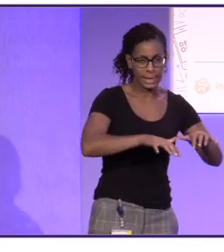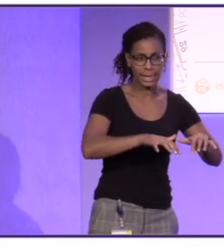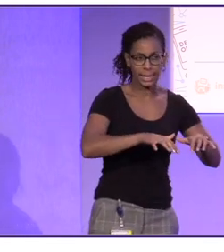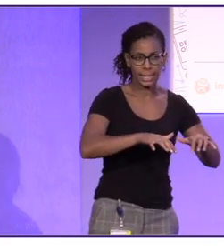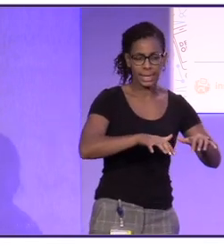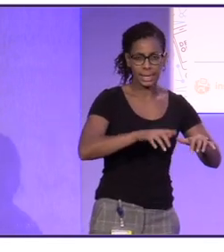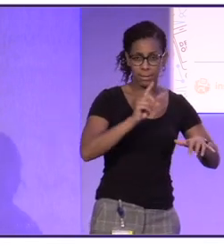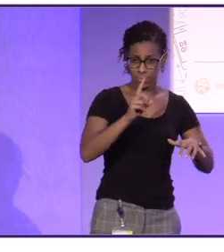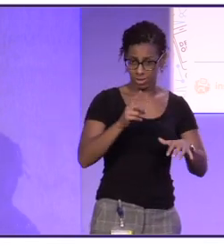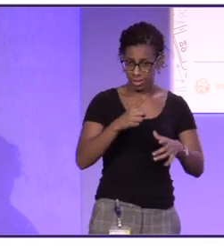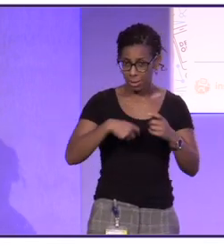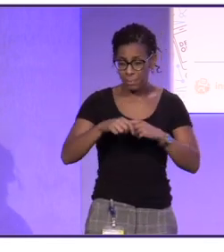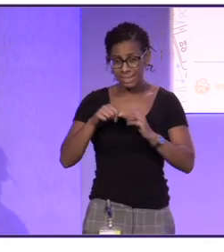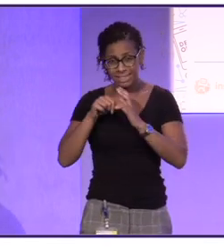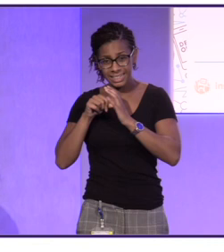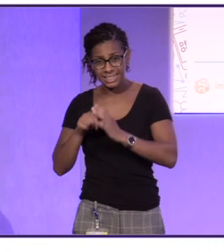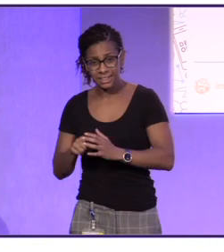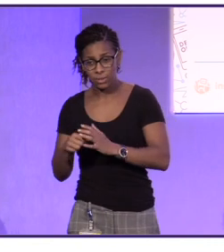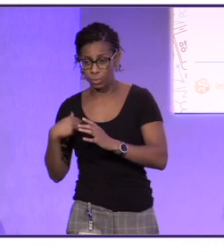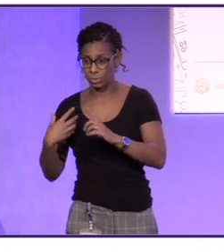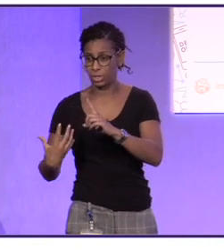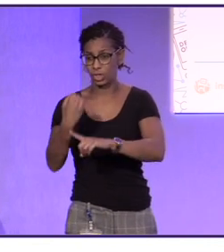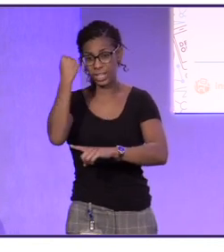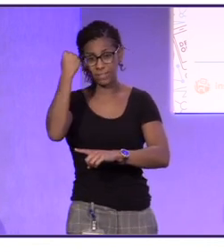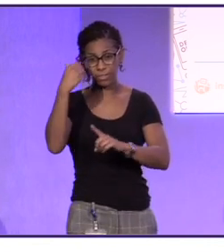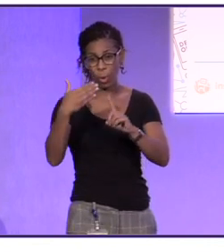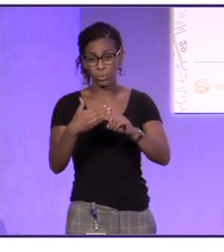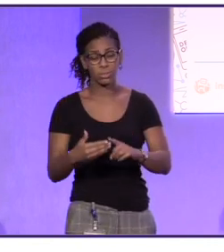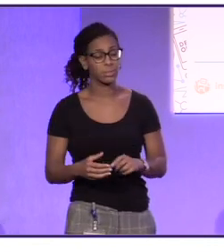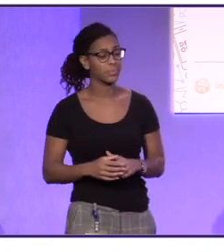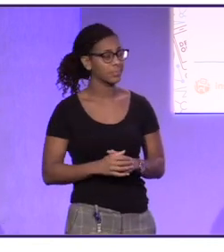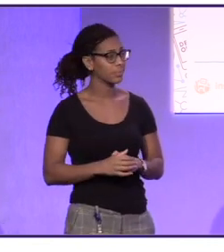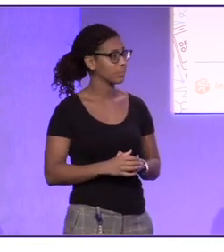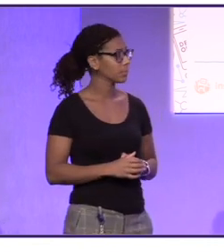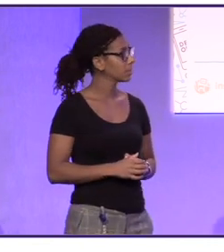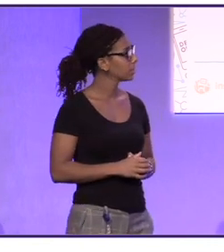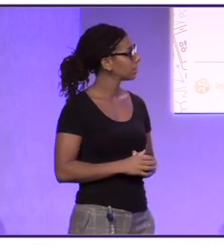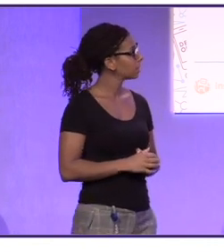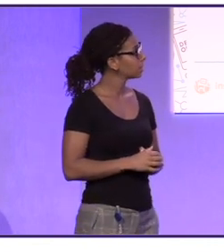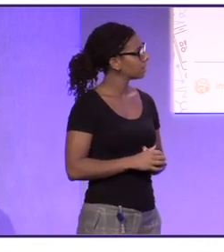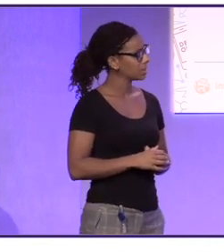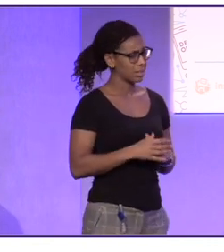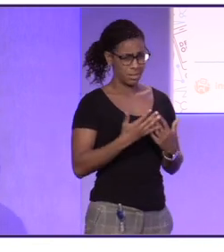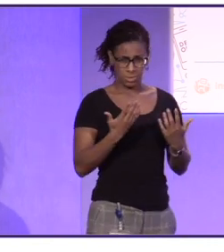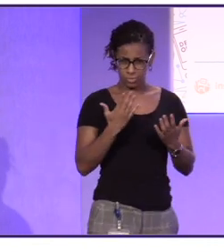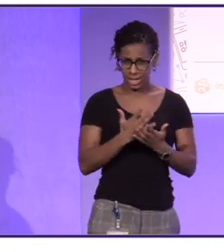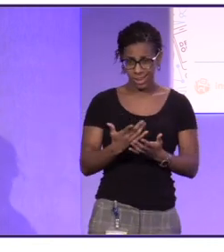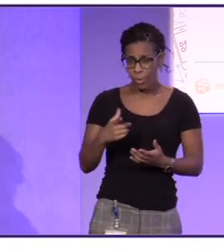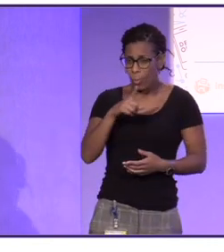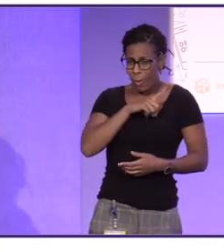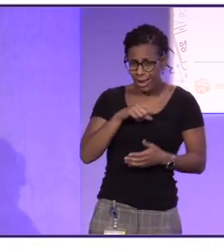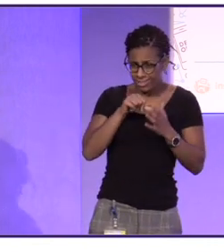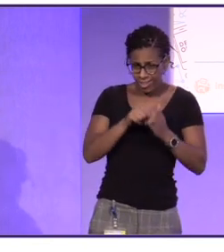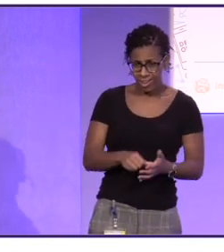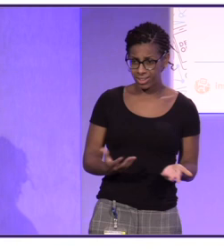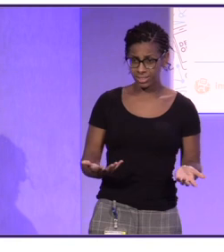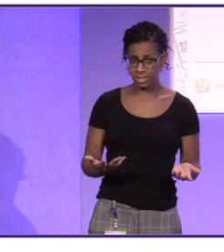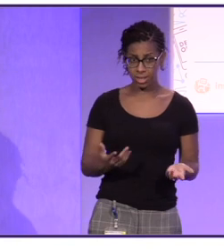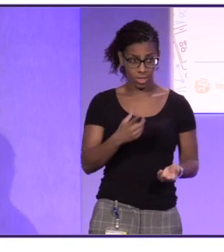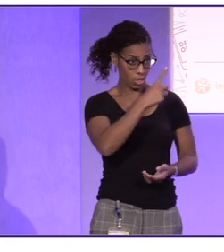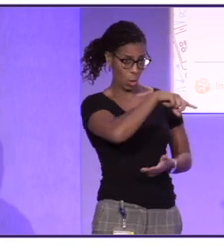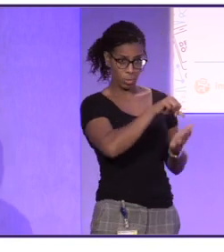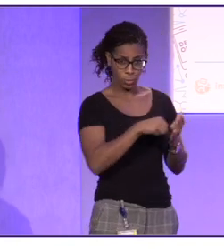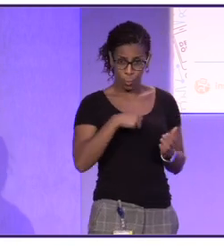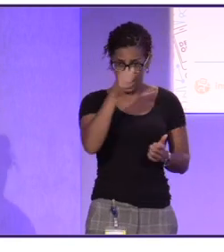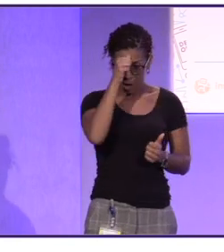us to get to our goals. But the question remains, why is it so hard? Because these are problems that we know, and